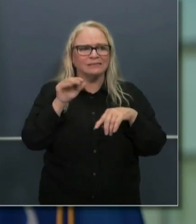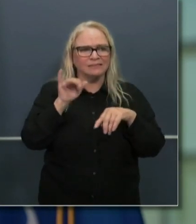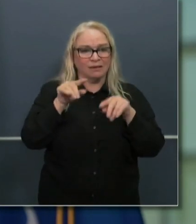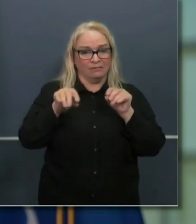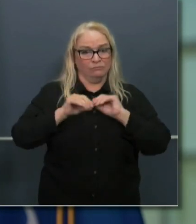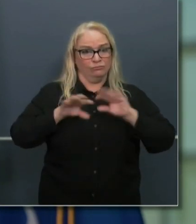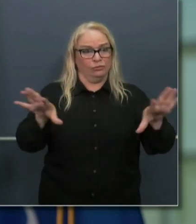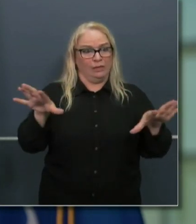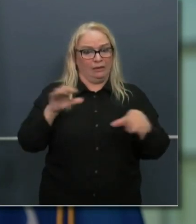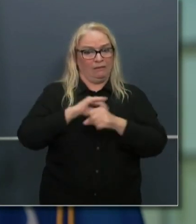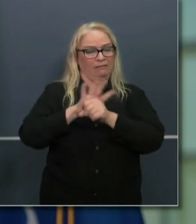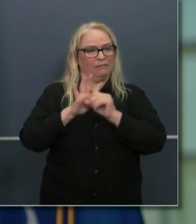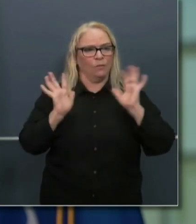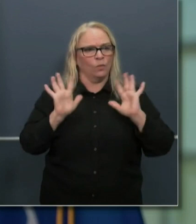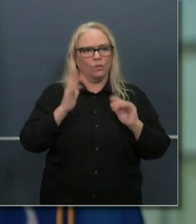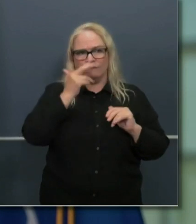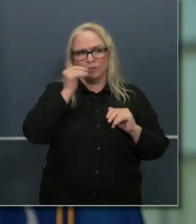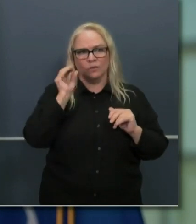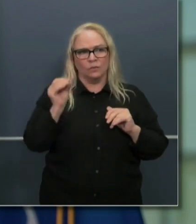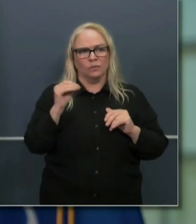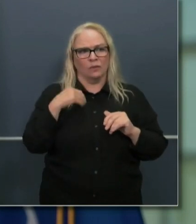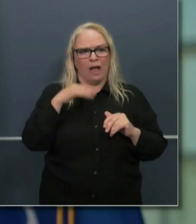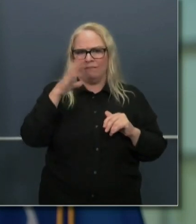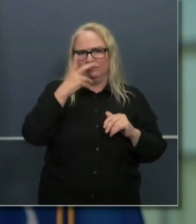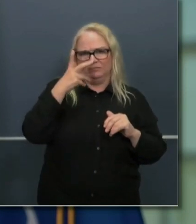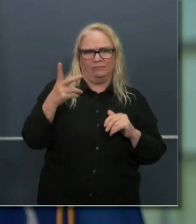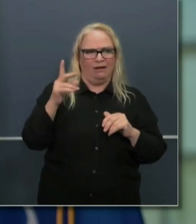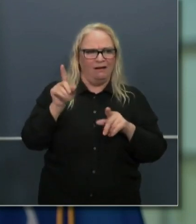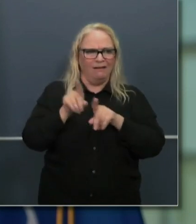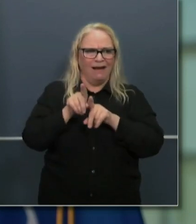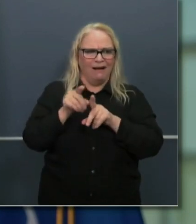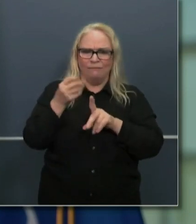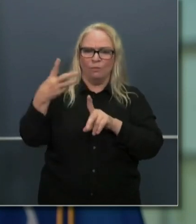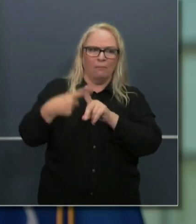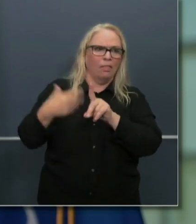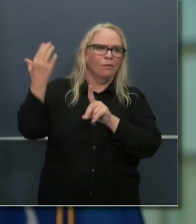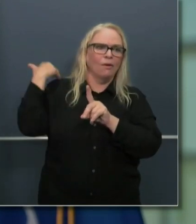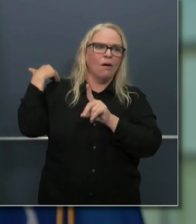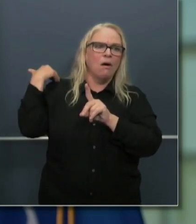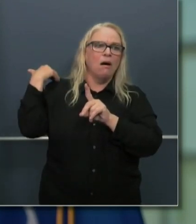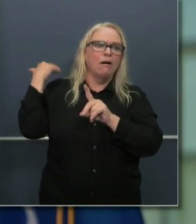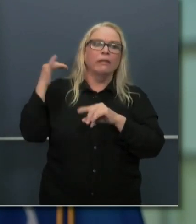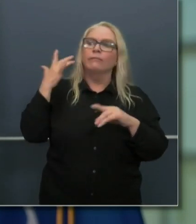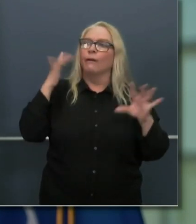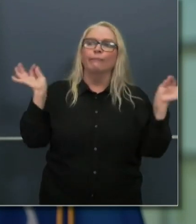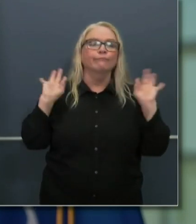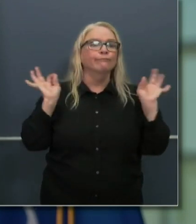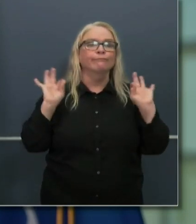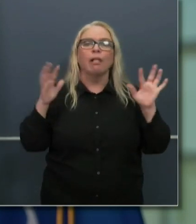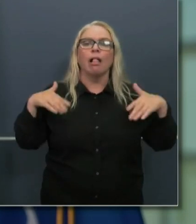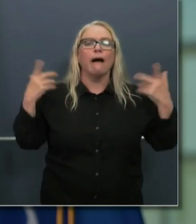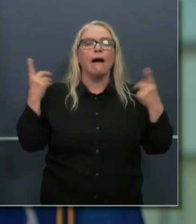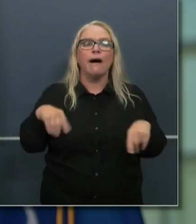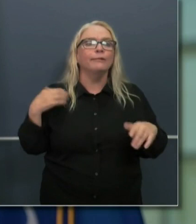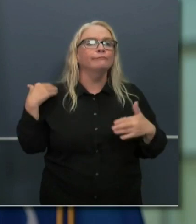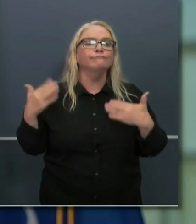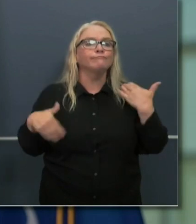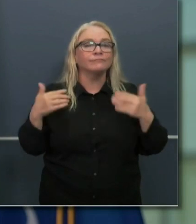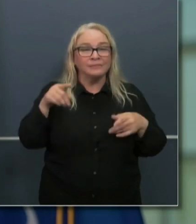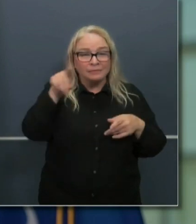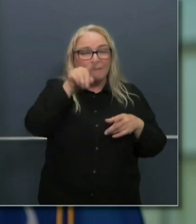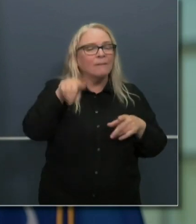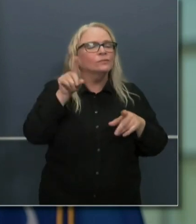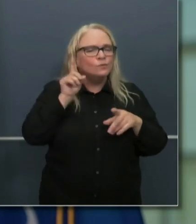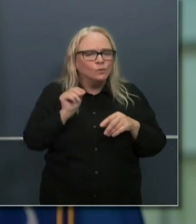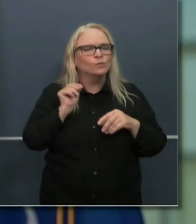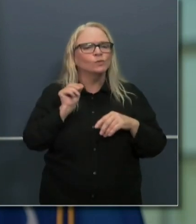we never saw a few months ago. So if you were willing to do what you needed to do to protect yourself a few